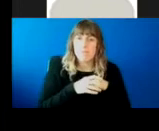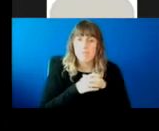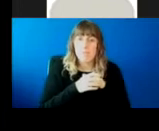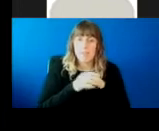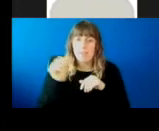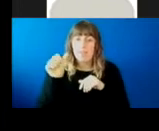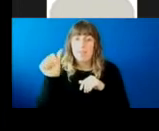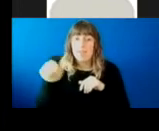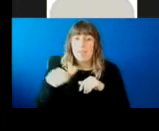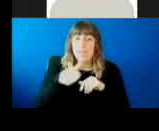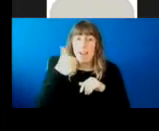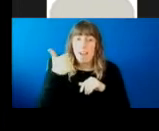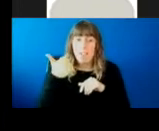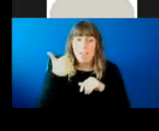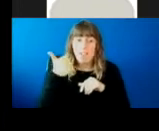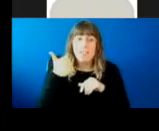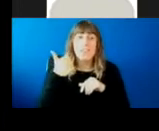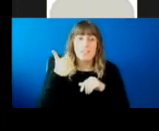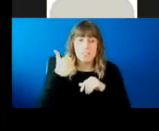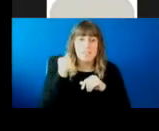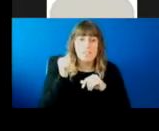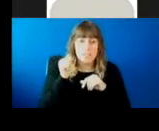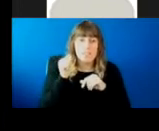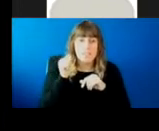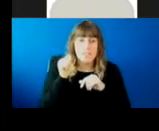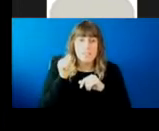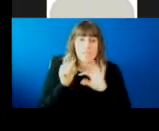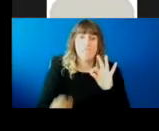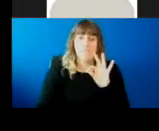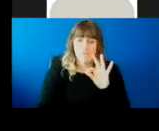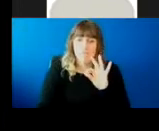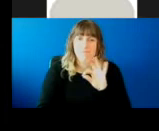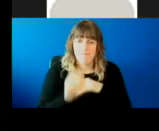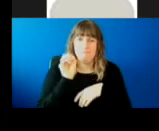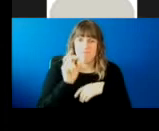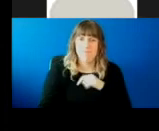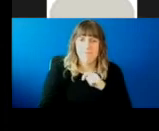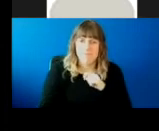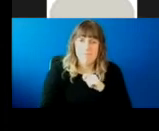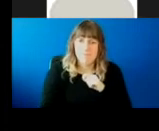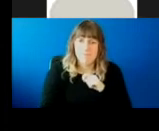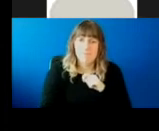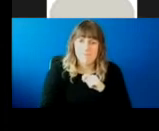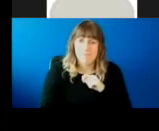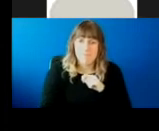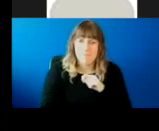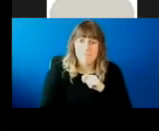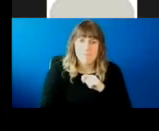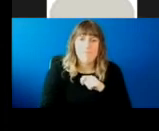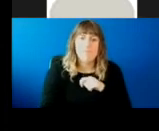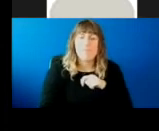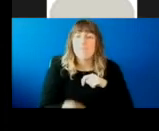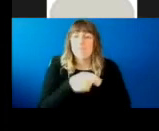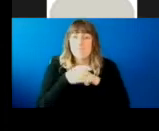And then just finally here, I've included a list of templates and tools that you might want to check out. These 4